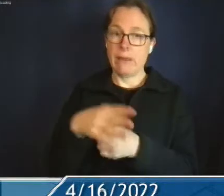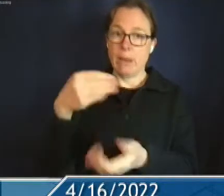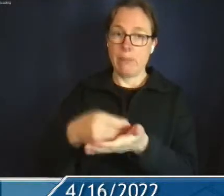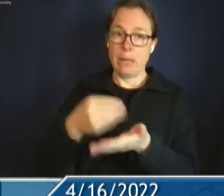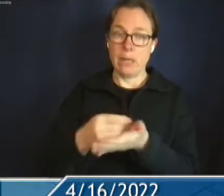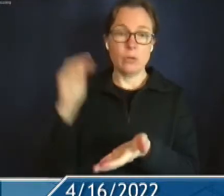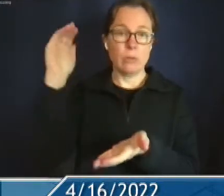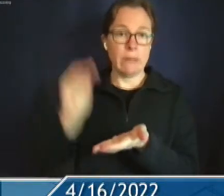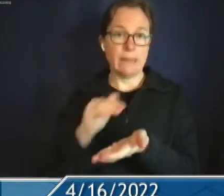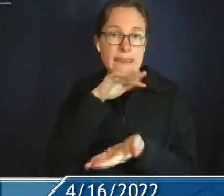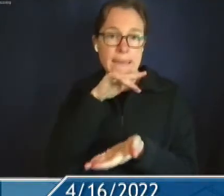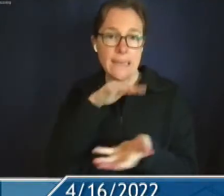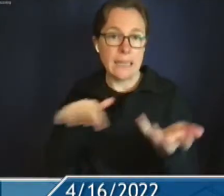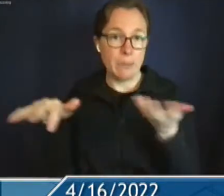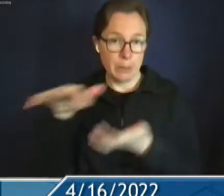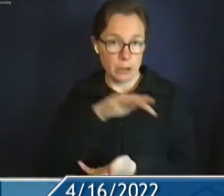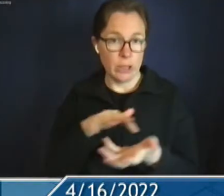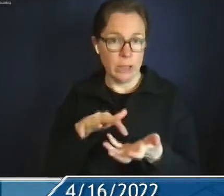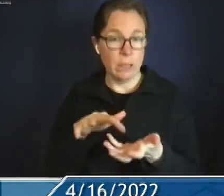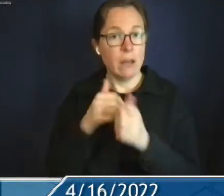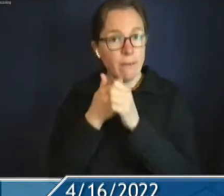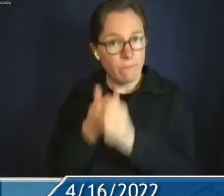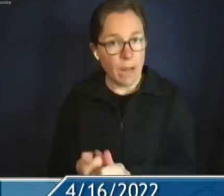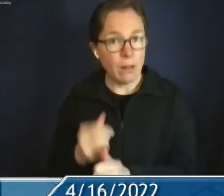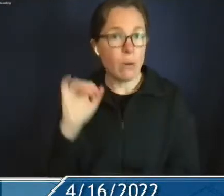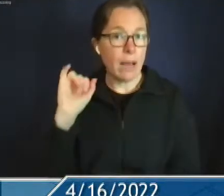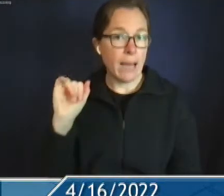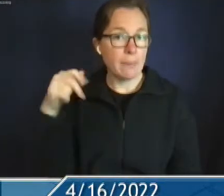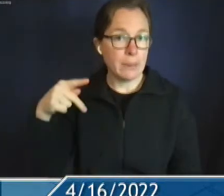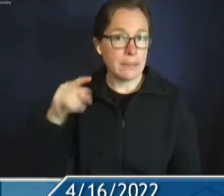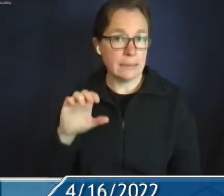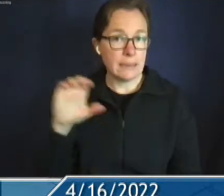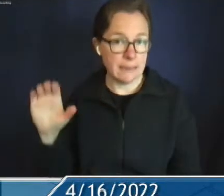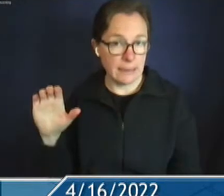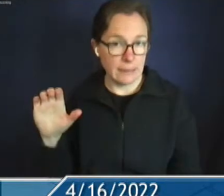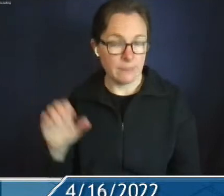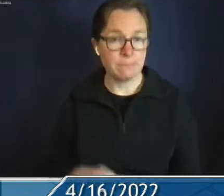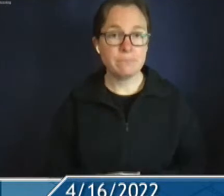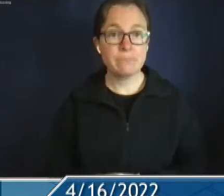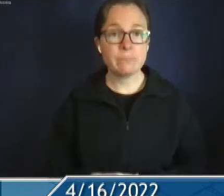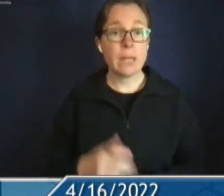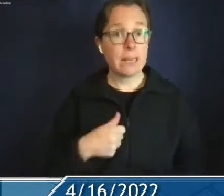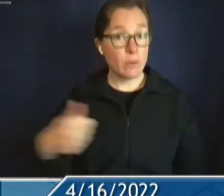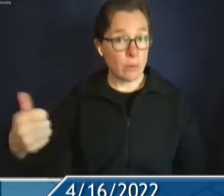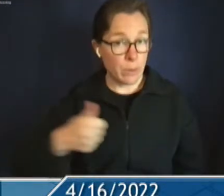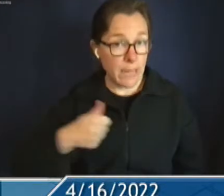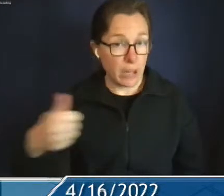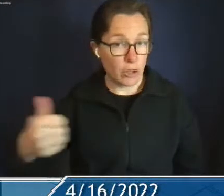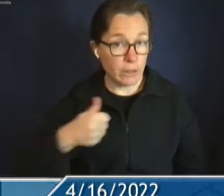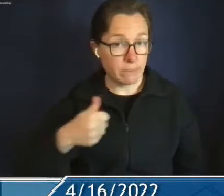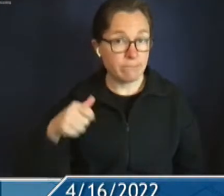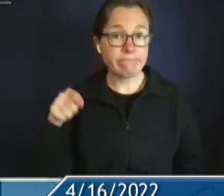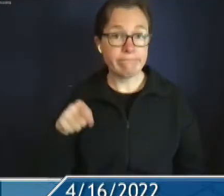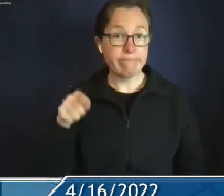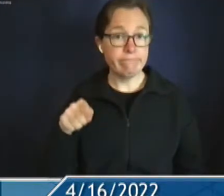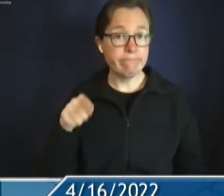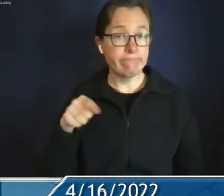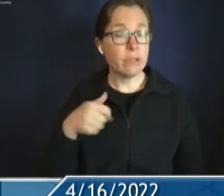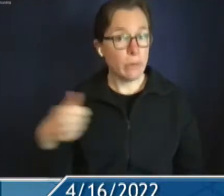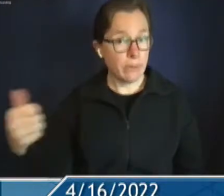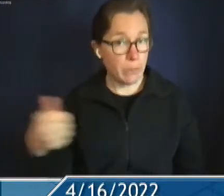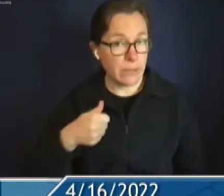emissions to the level prescribed by the IPCC. On the issue of transportation particularly,